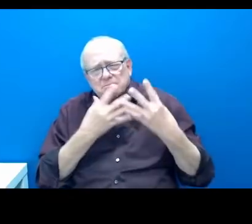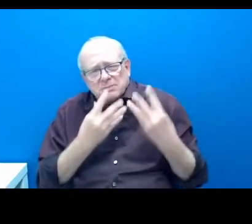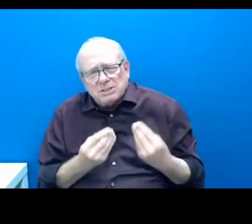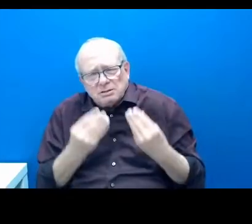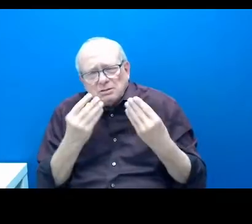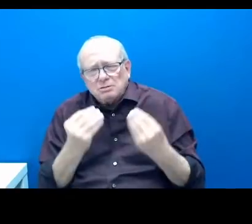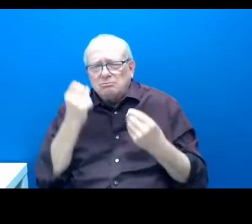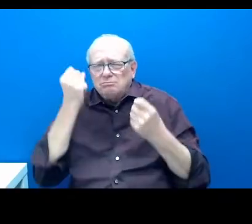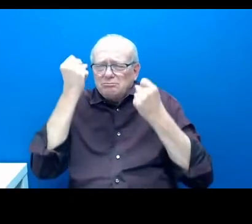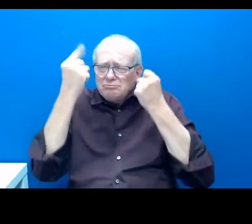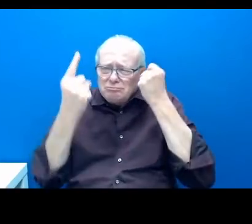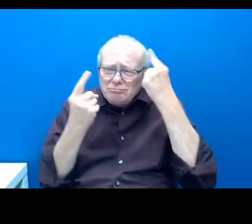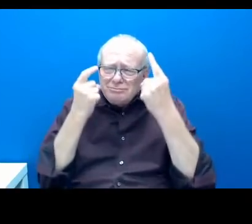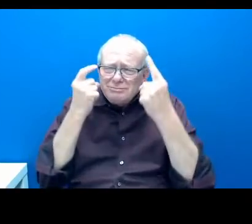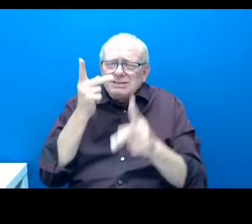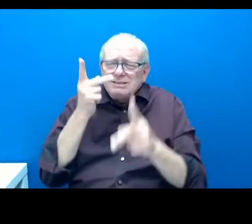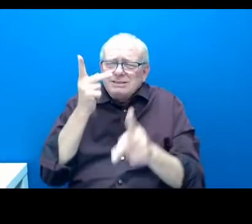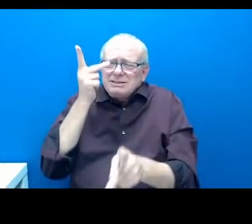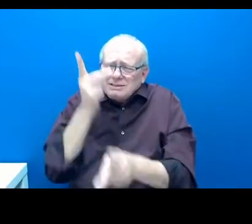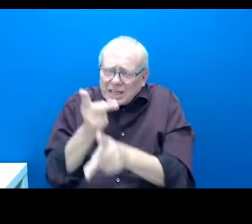each other.